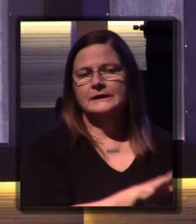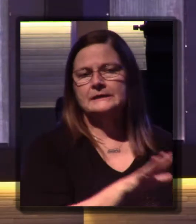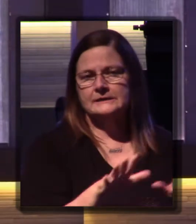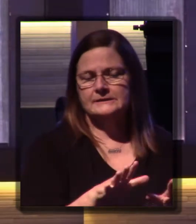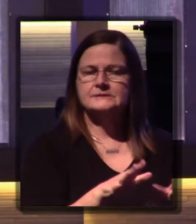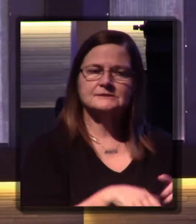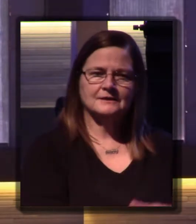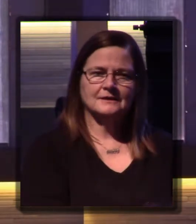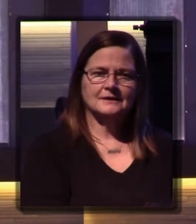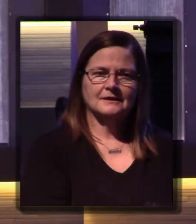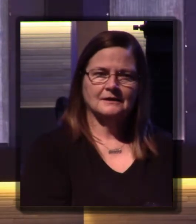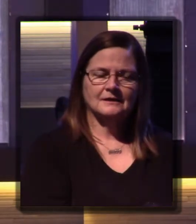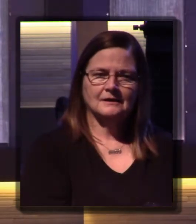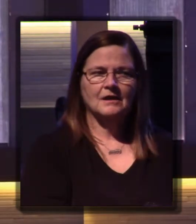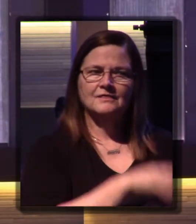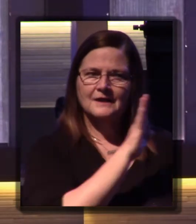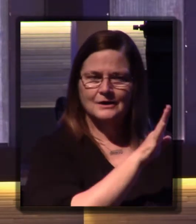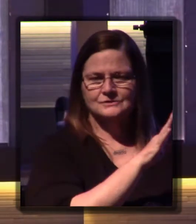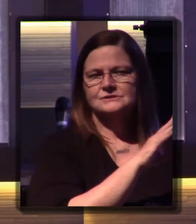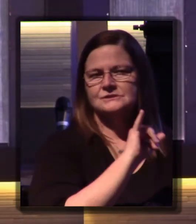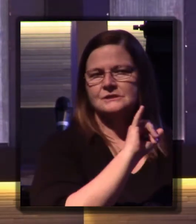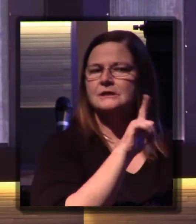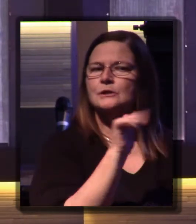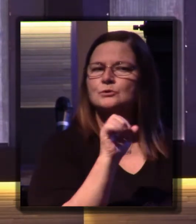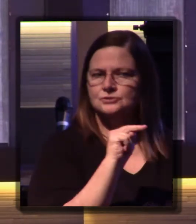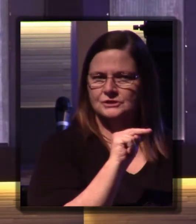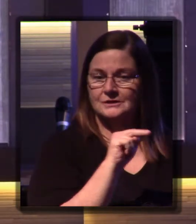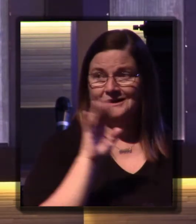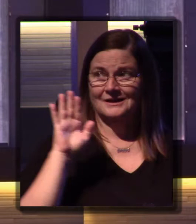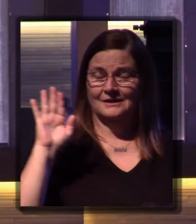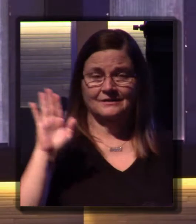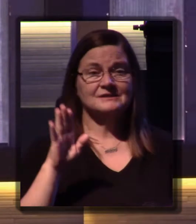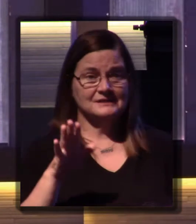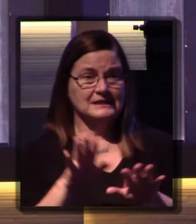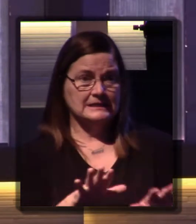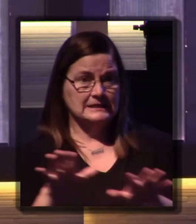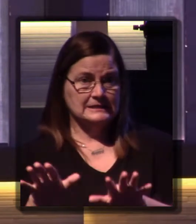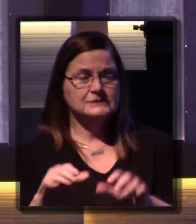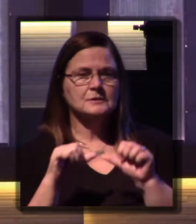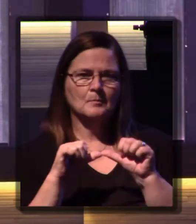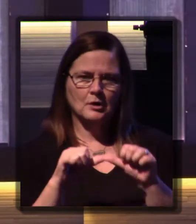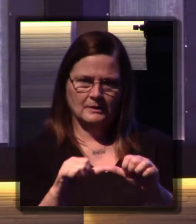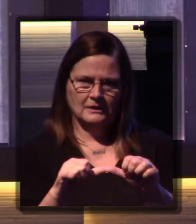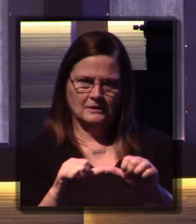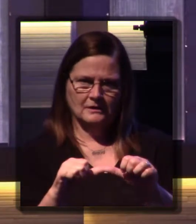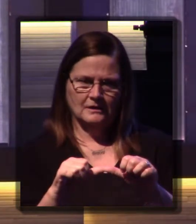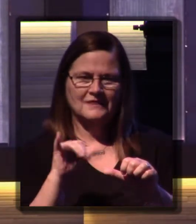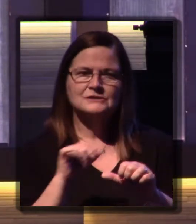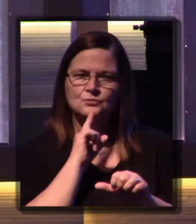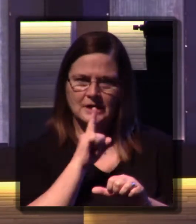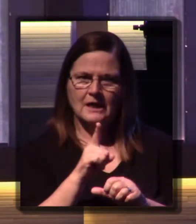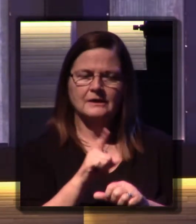are at ease. Theirs is an illusion. This ease is permanent. This is